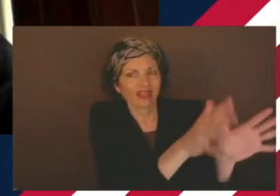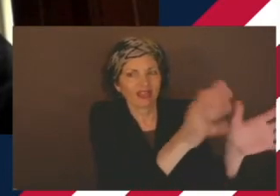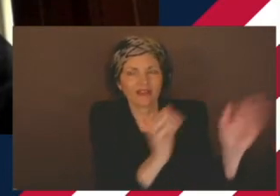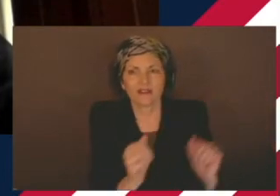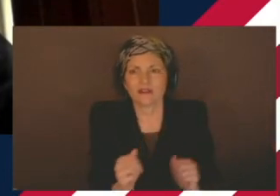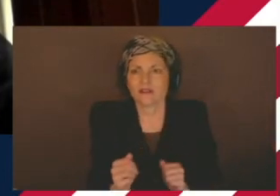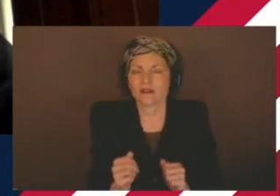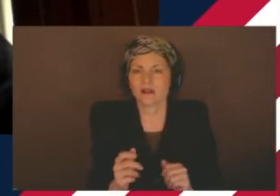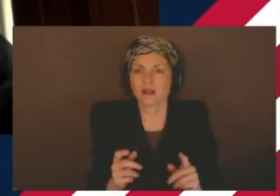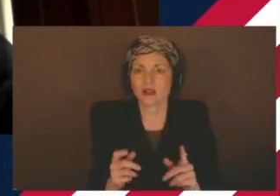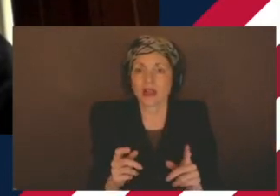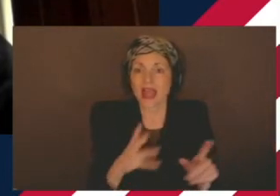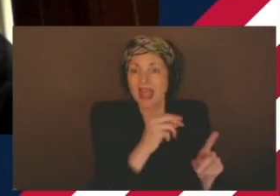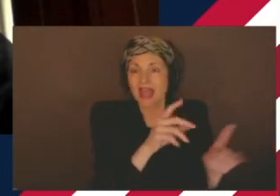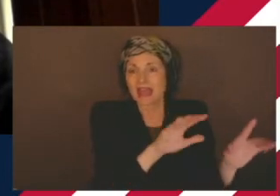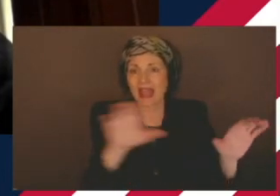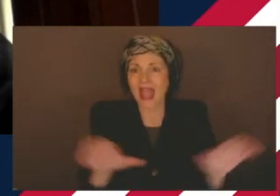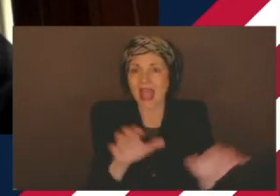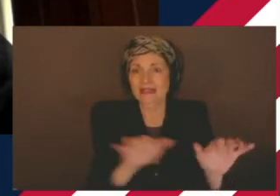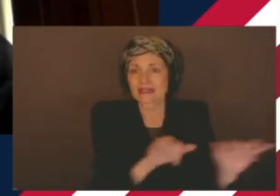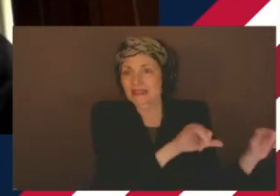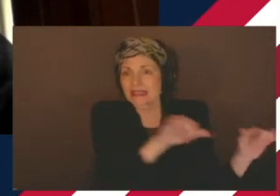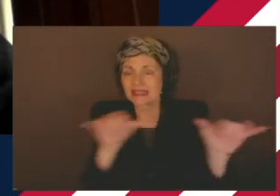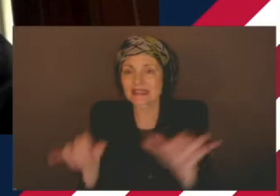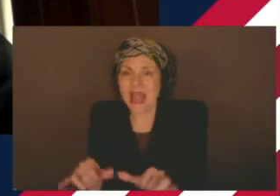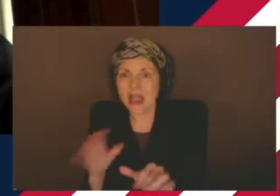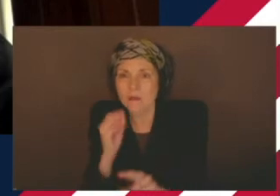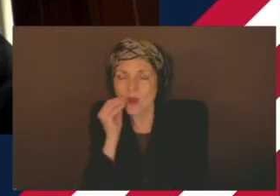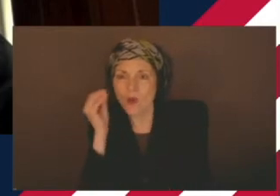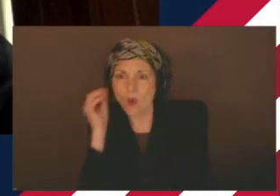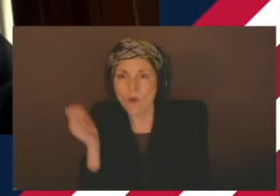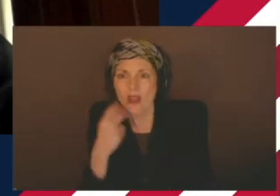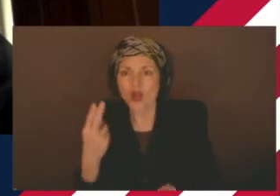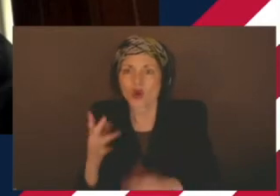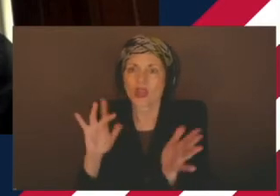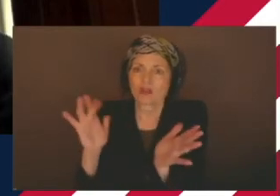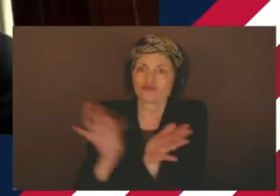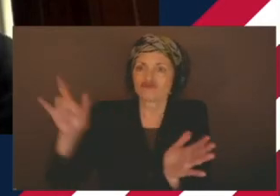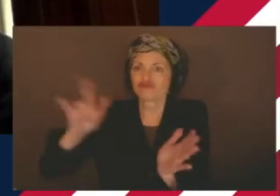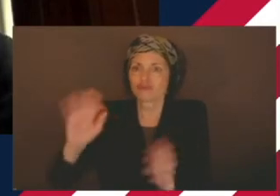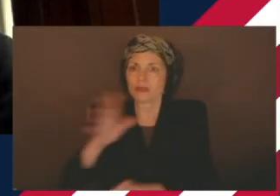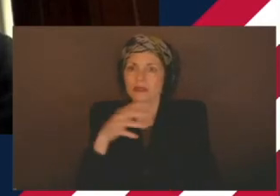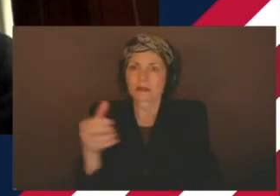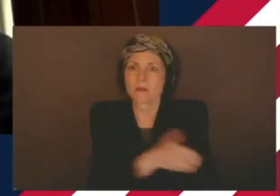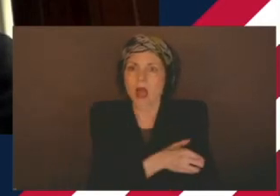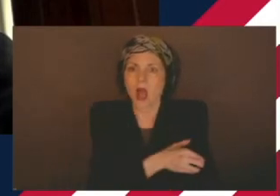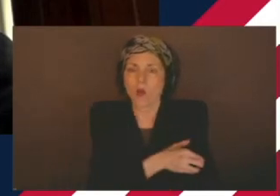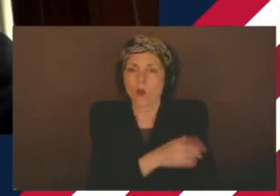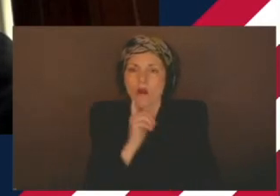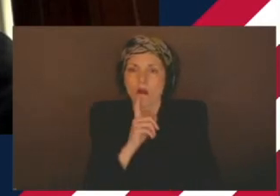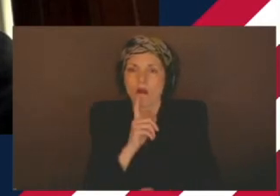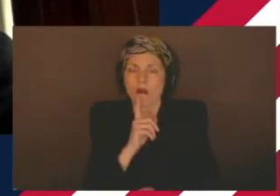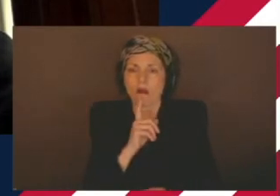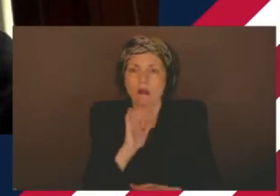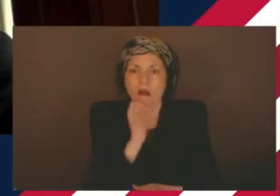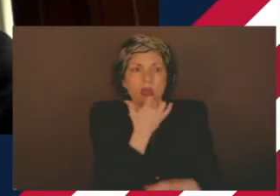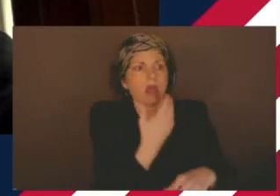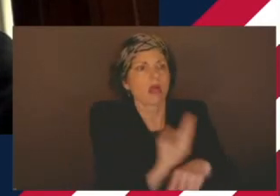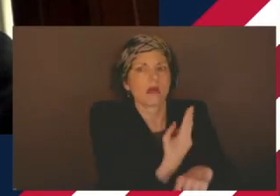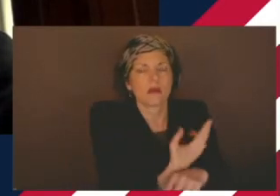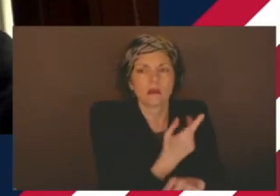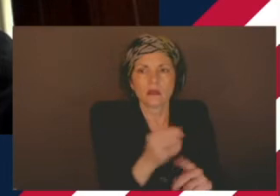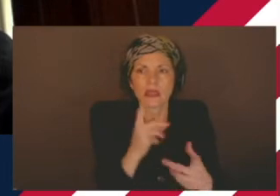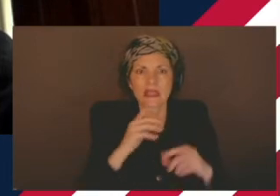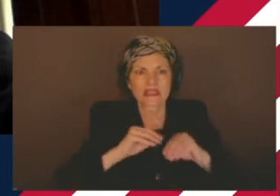home, attacking the press, threatening to use our military to quell peaceful protesters, spreading disinformation, and stoking racism,